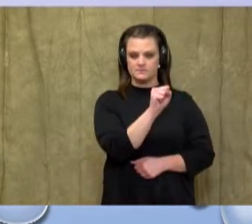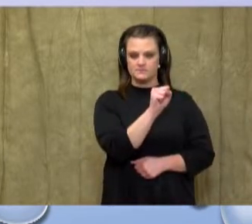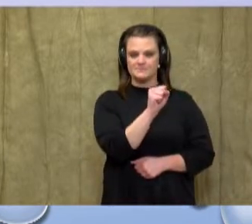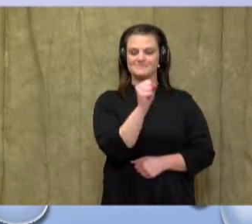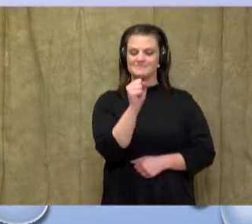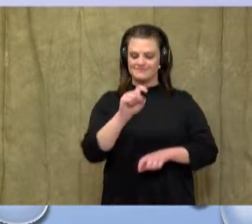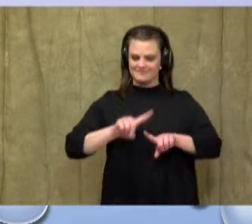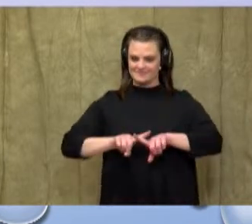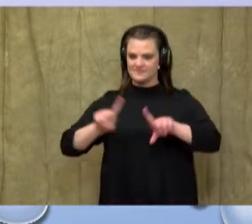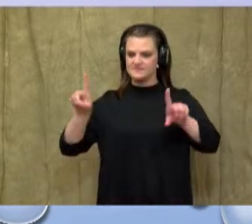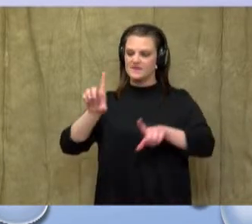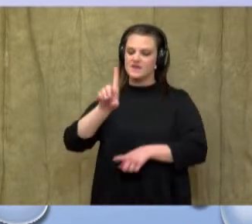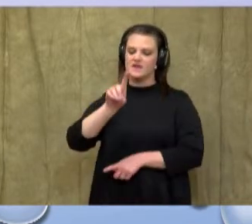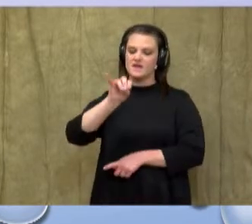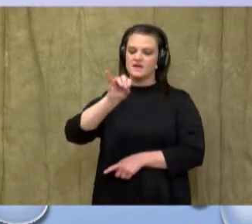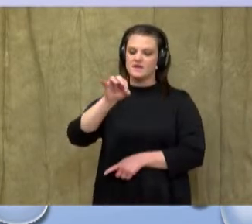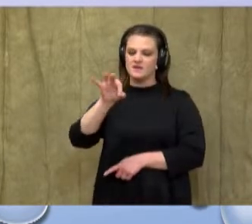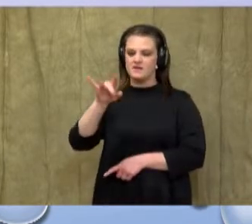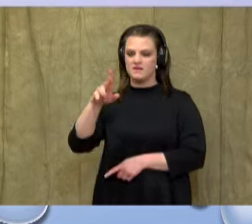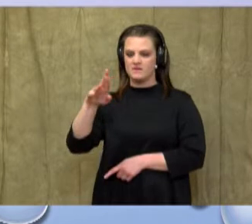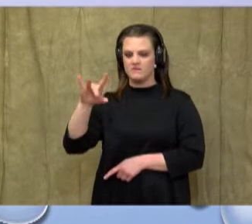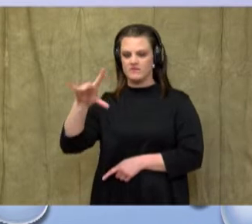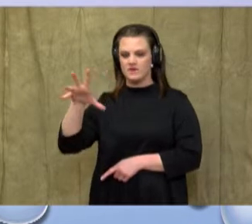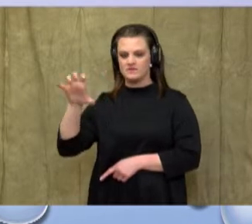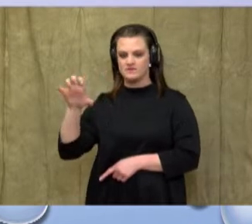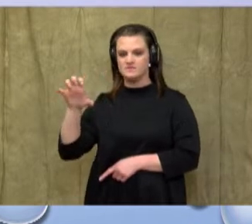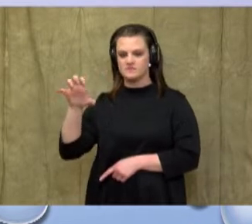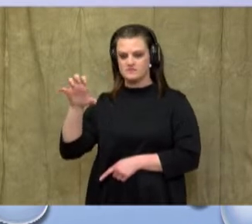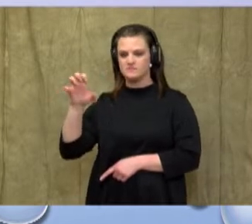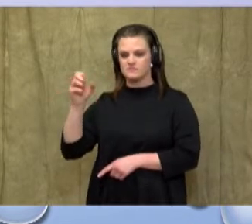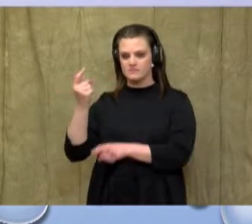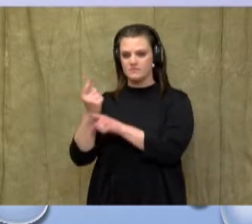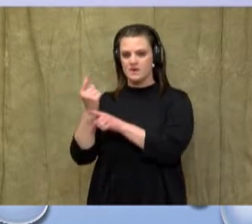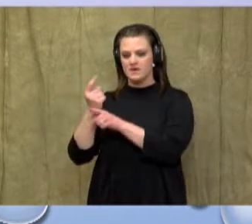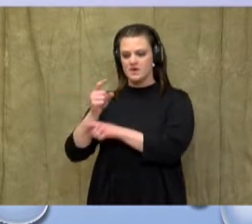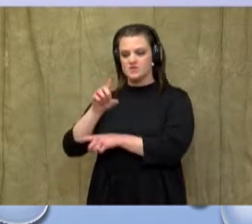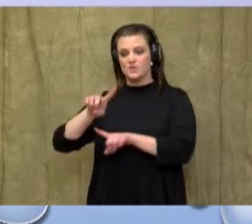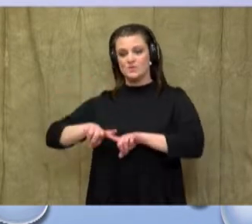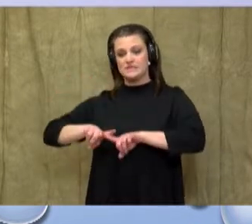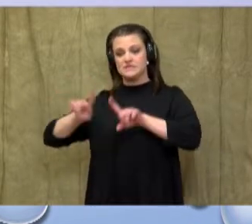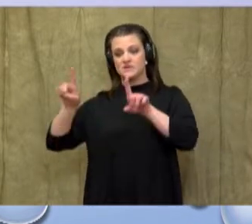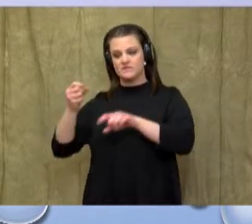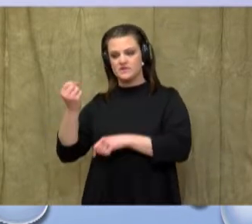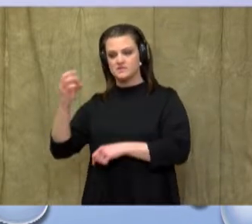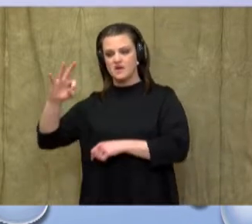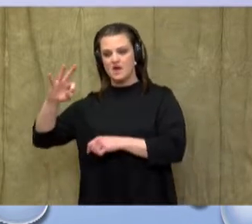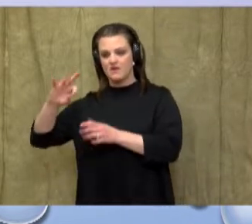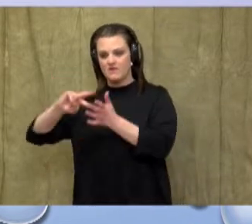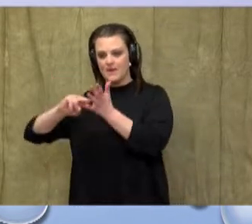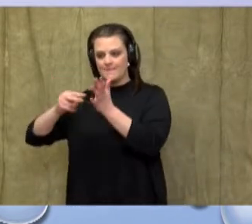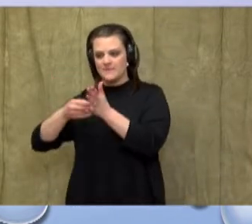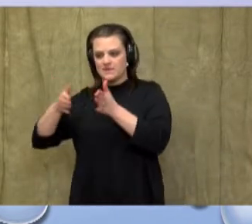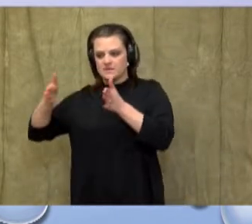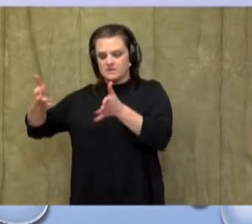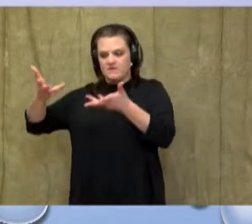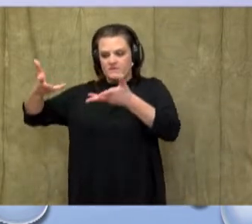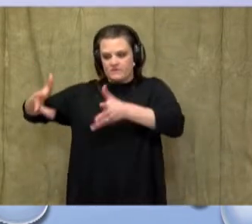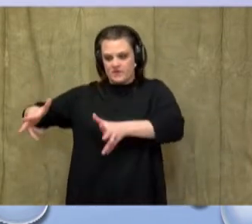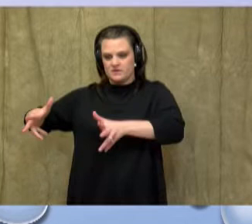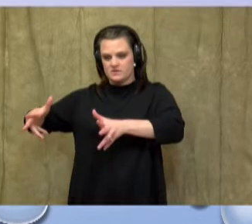And you see difference, yeah. And when we see difference of, that means it's already been